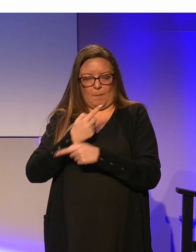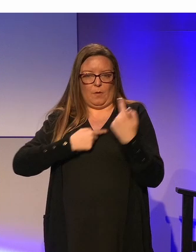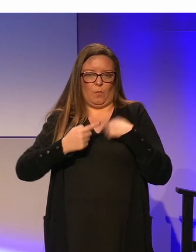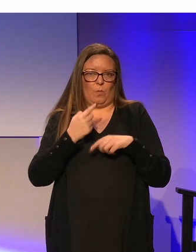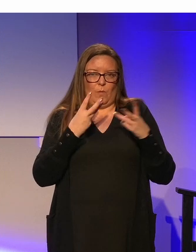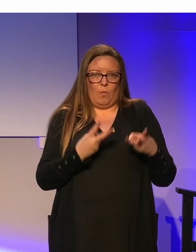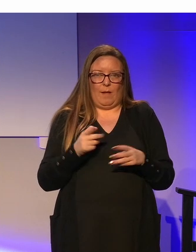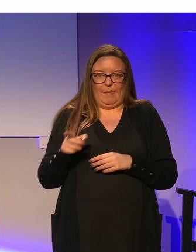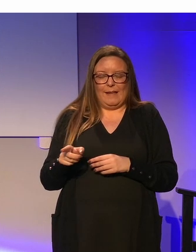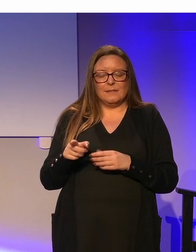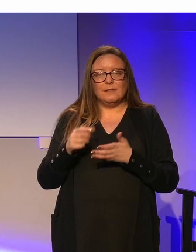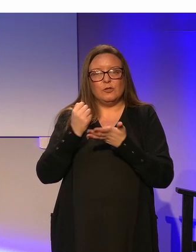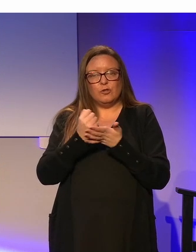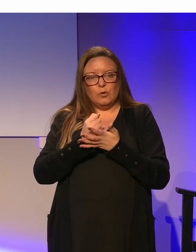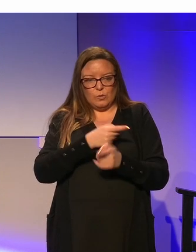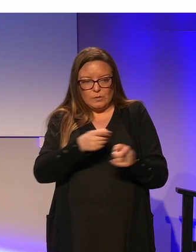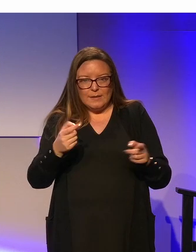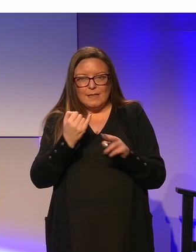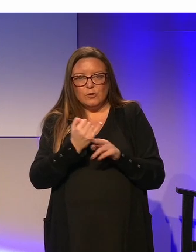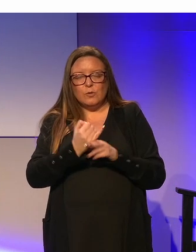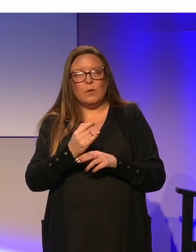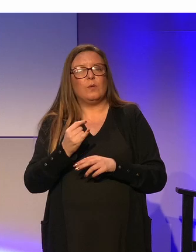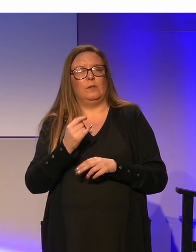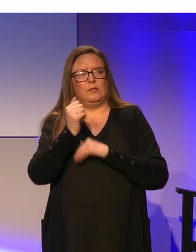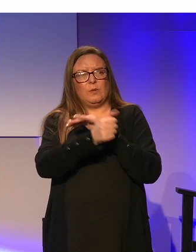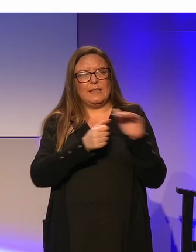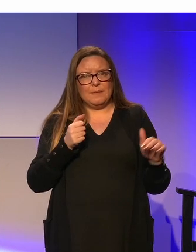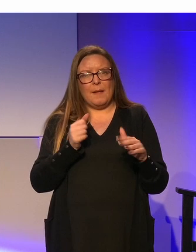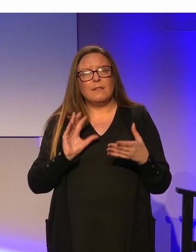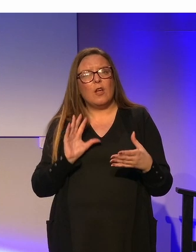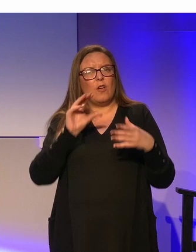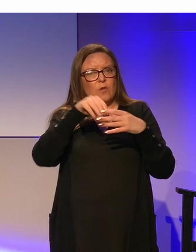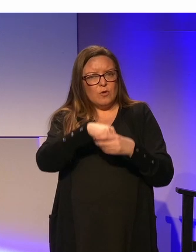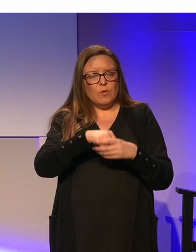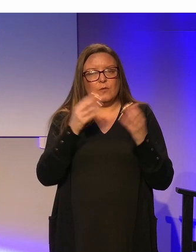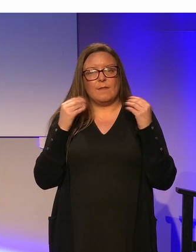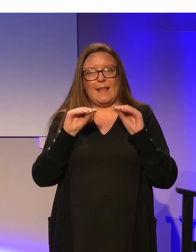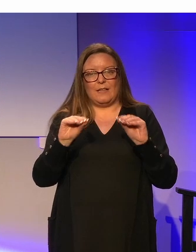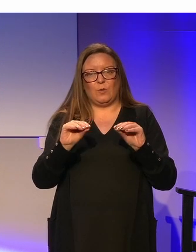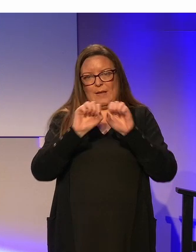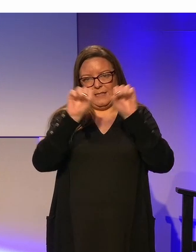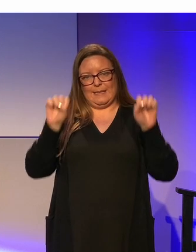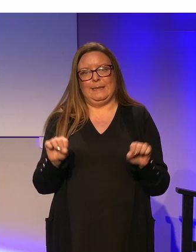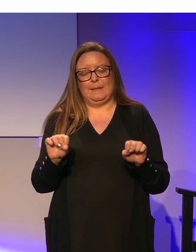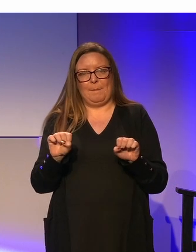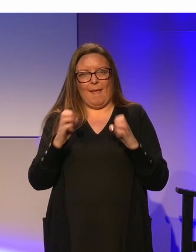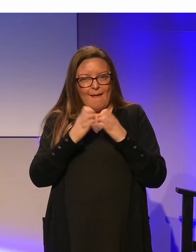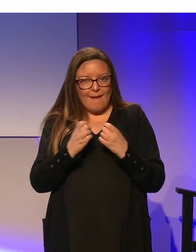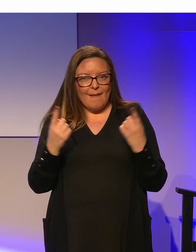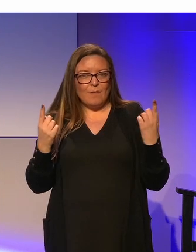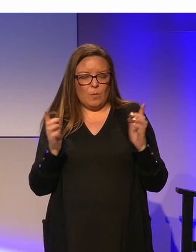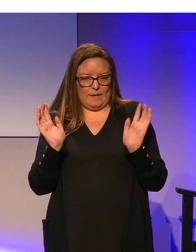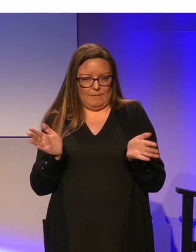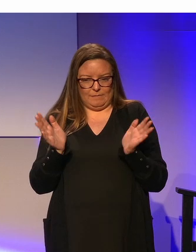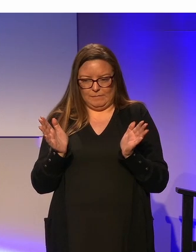want. We want pupils in schools to be experiencing the inclusive education system that everyone has